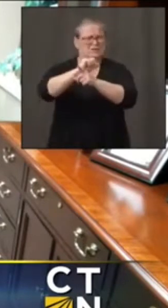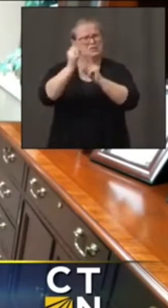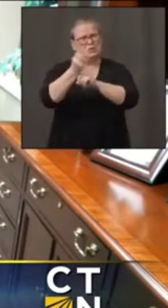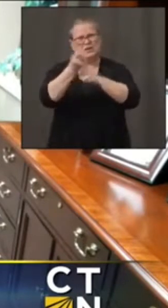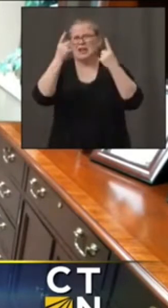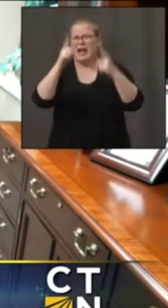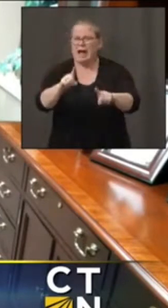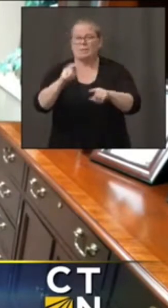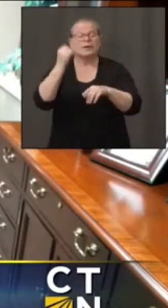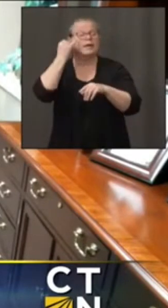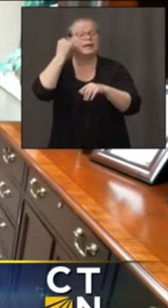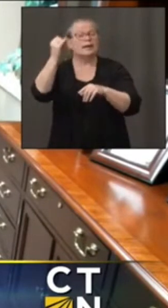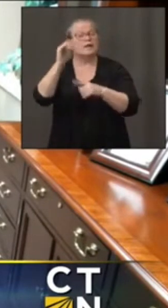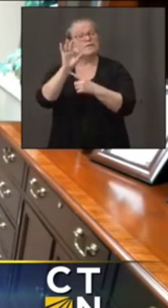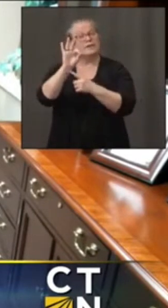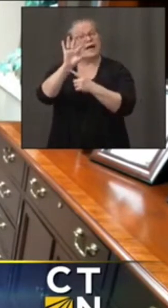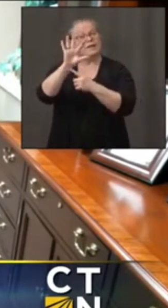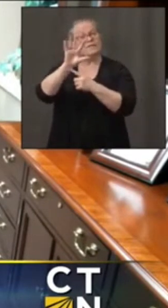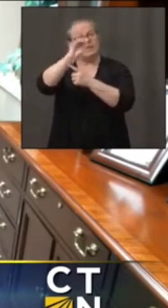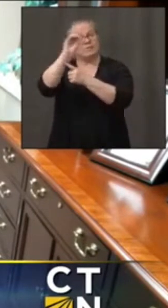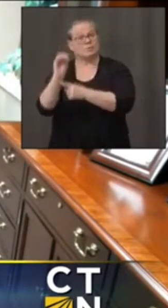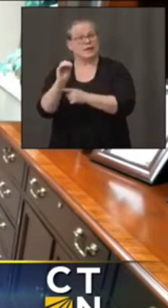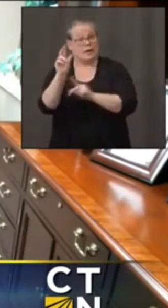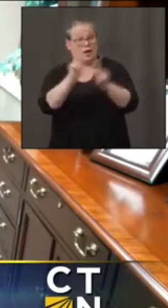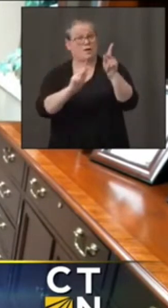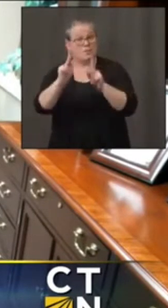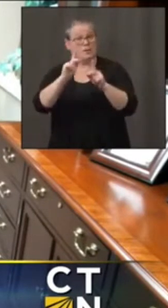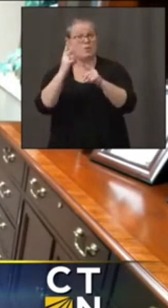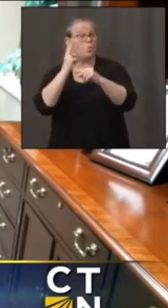masks, we'd save 100,000 lives in this country.